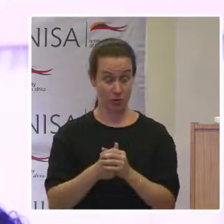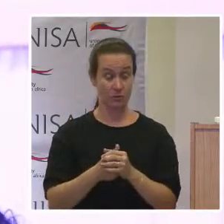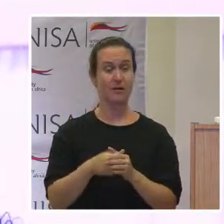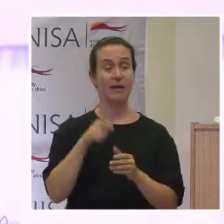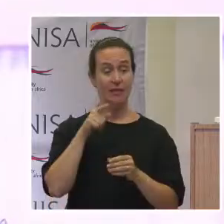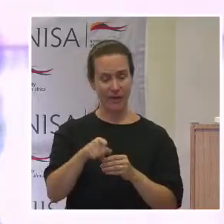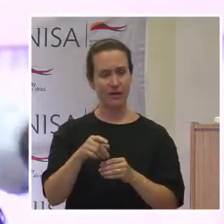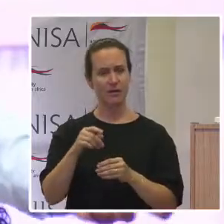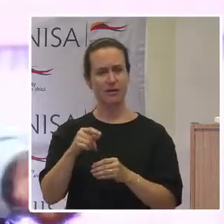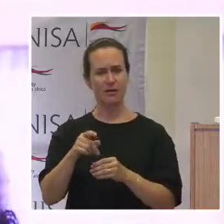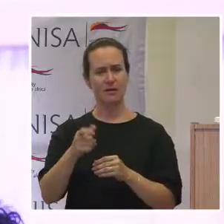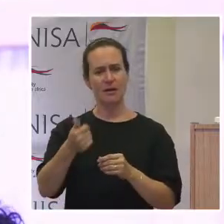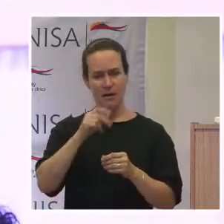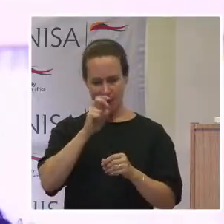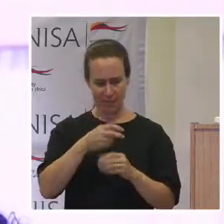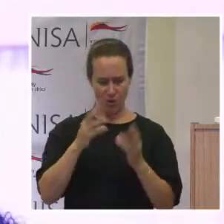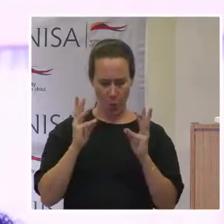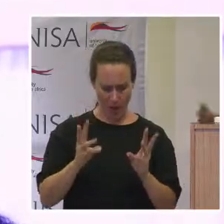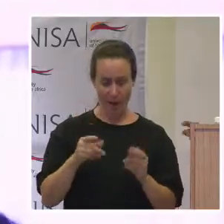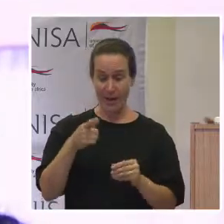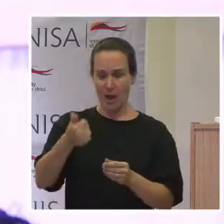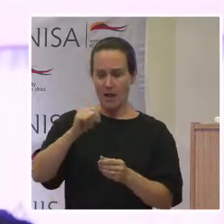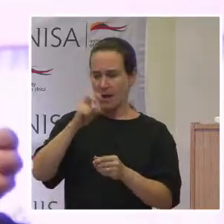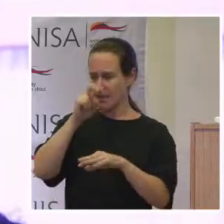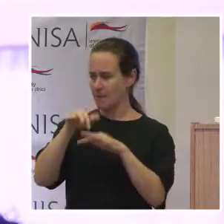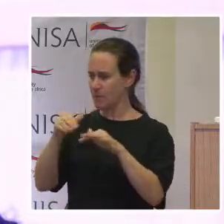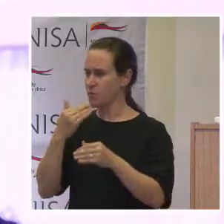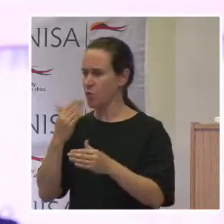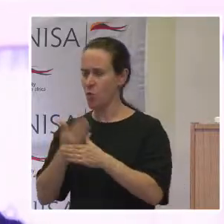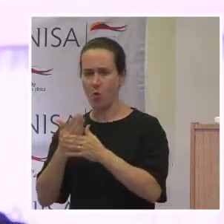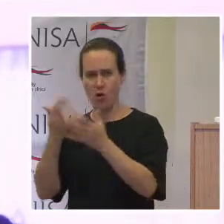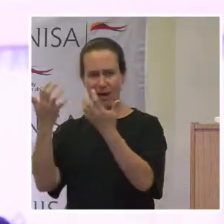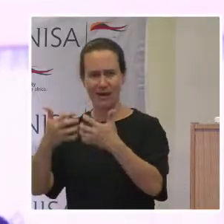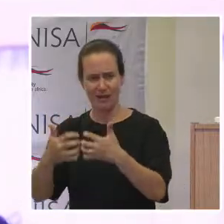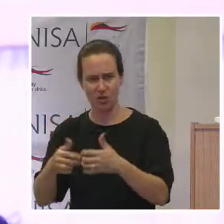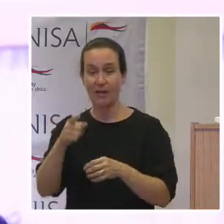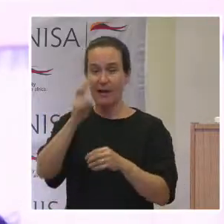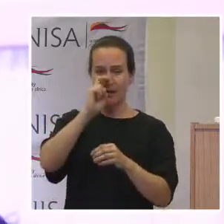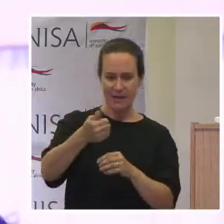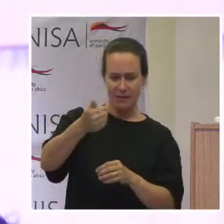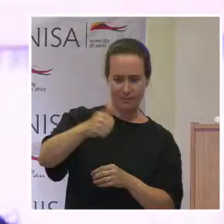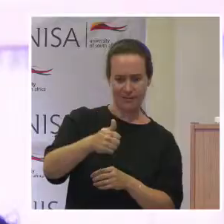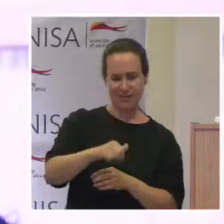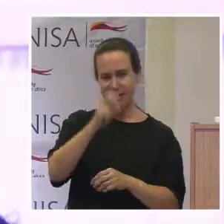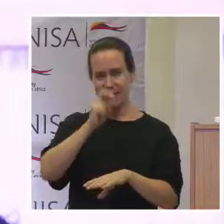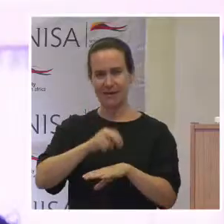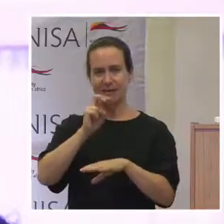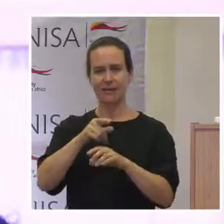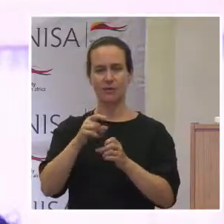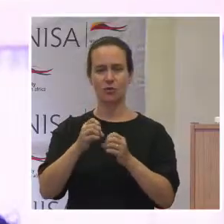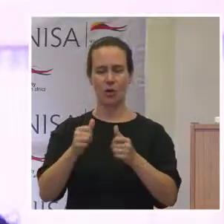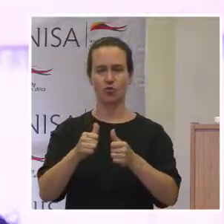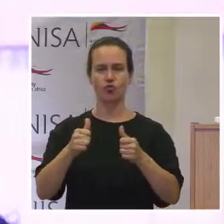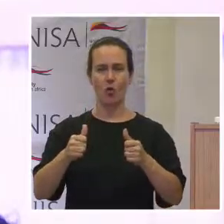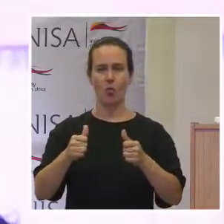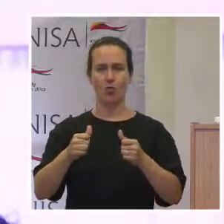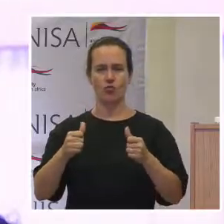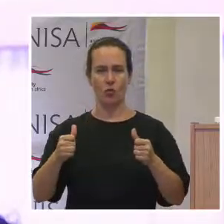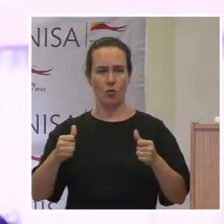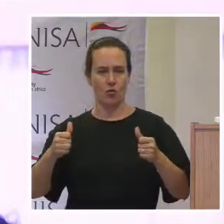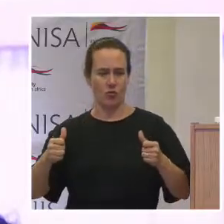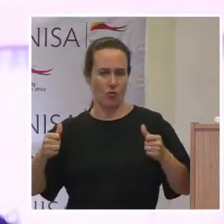there. Then a demand for an engineer, a demand for this and that and that. And so an Aerotropolis started to grow that